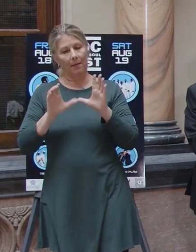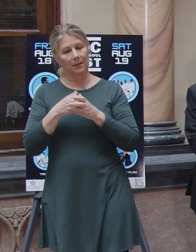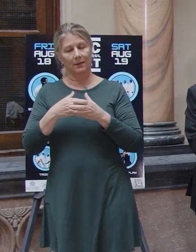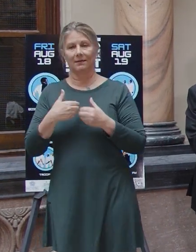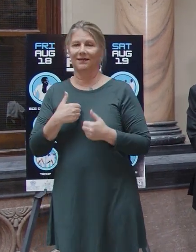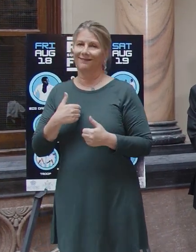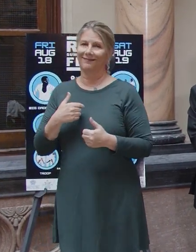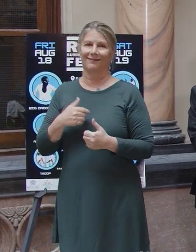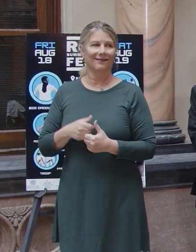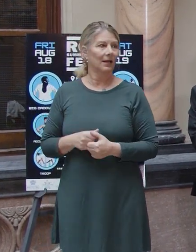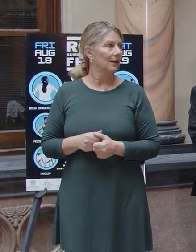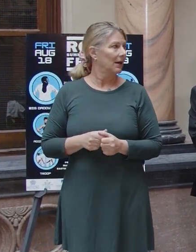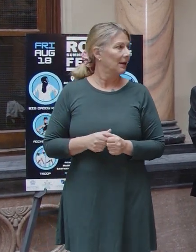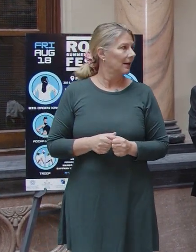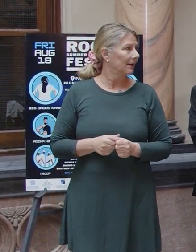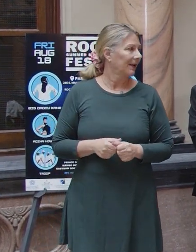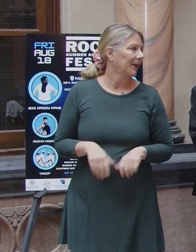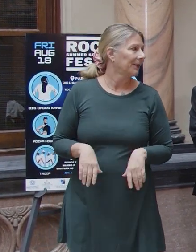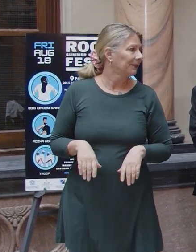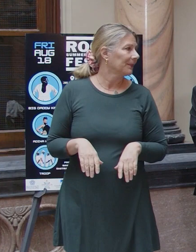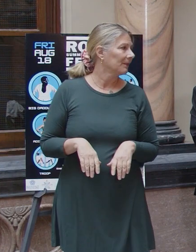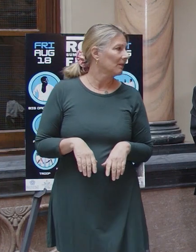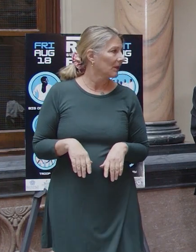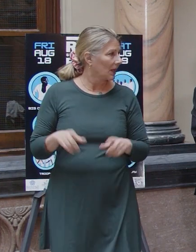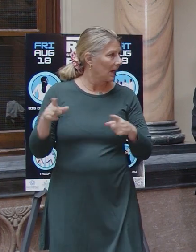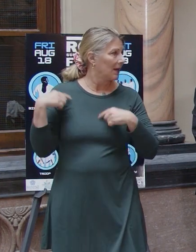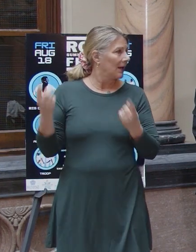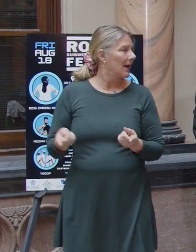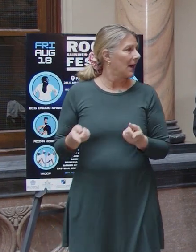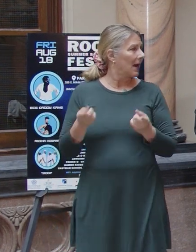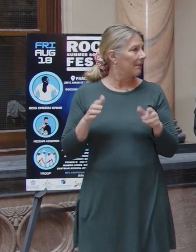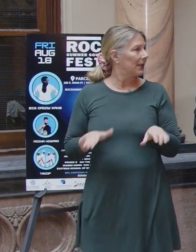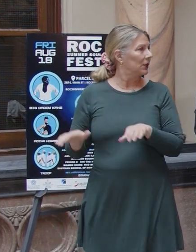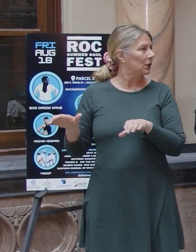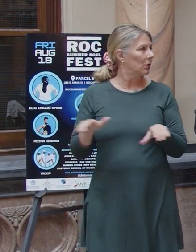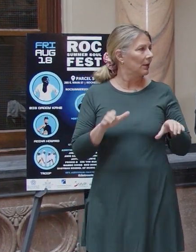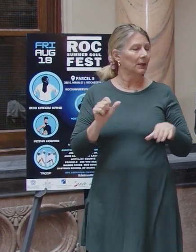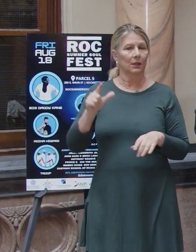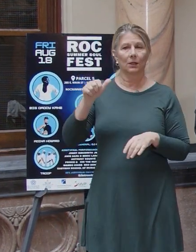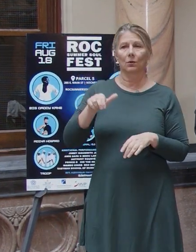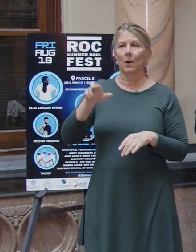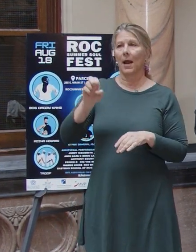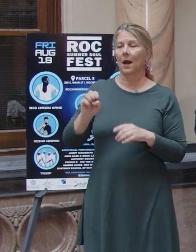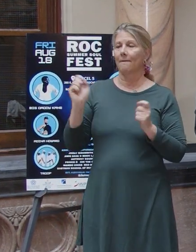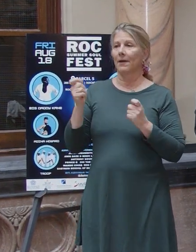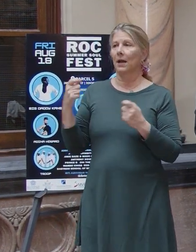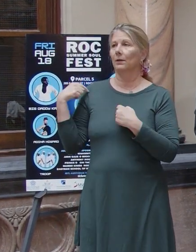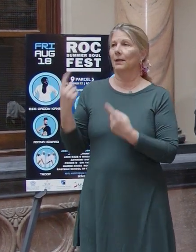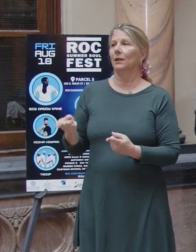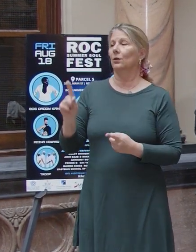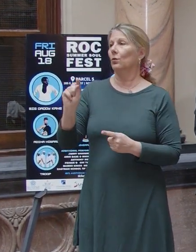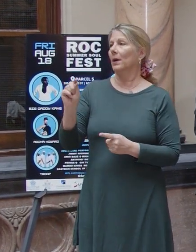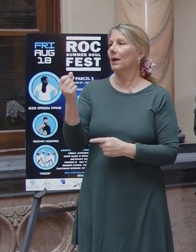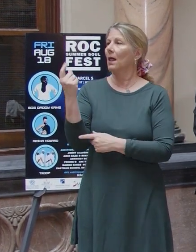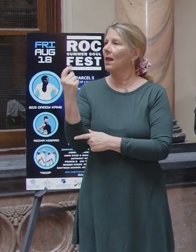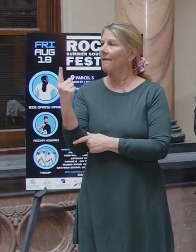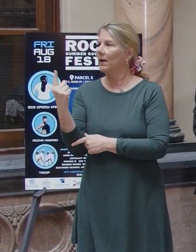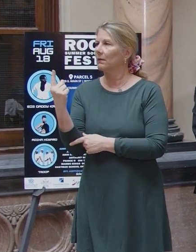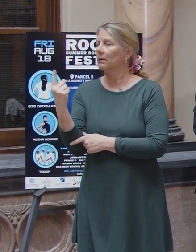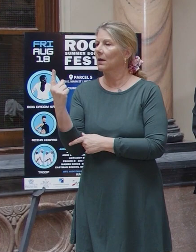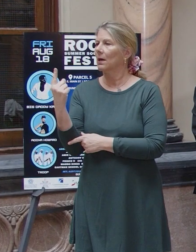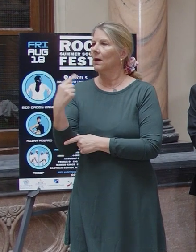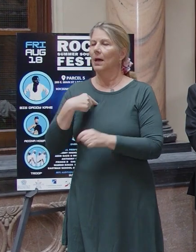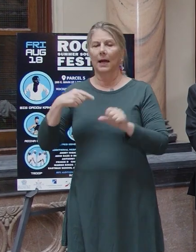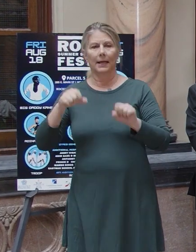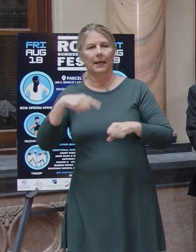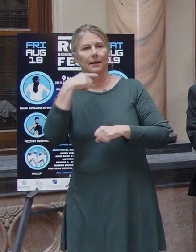that. Well, I'll tell you, I've been doing Square Fair since 2011 as the chair, and I can tell